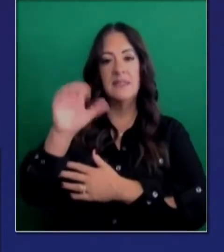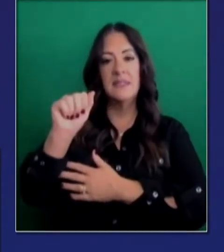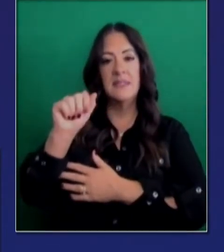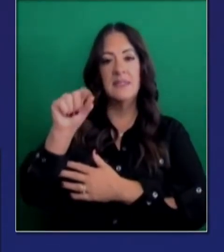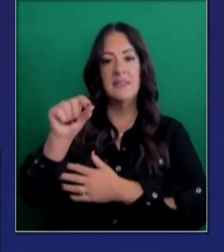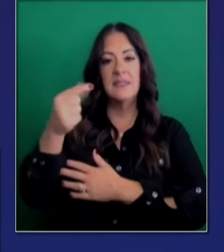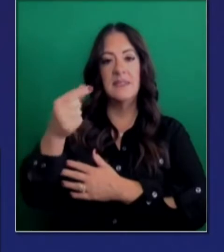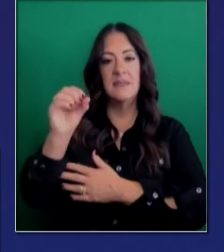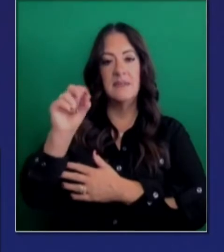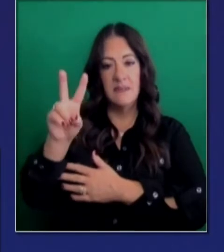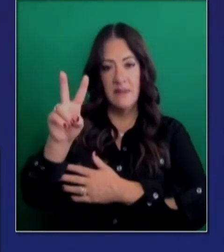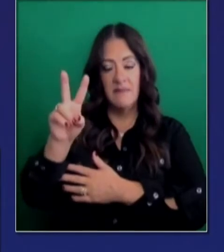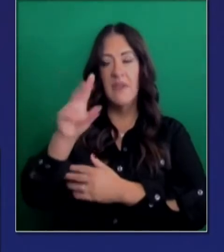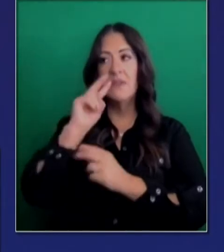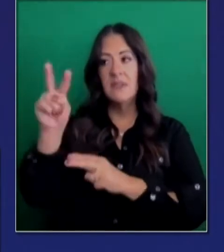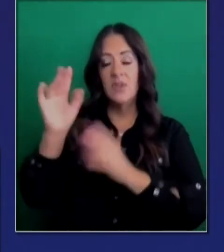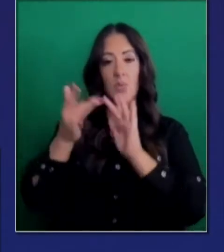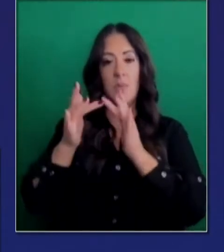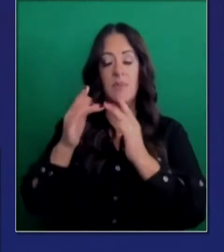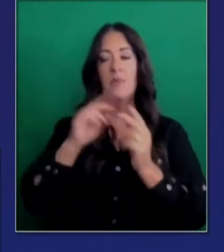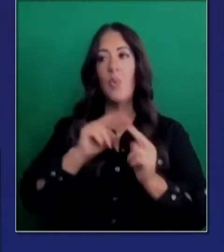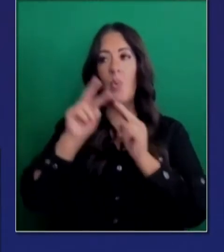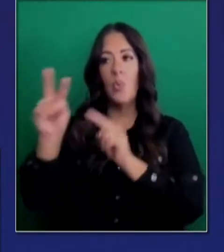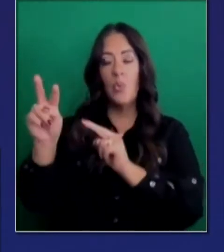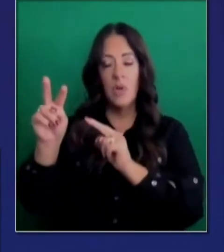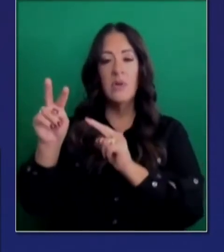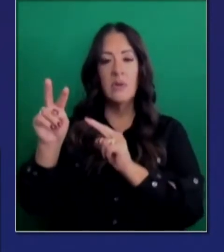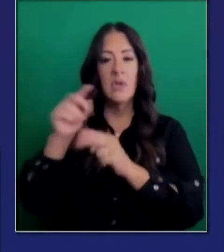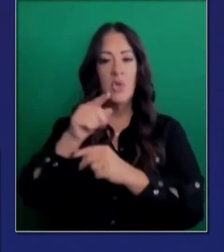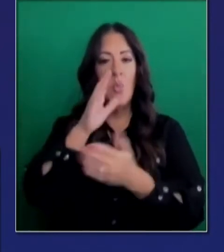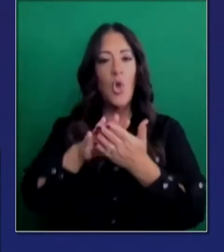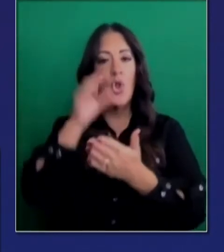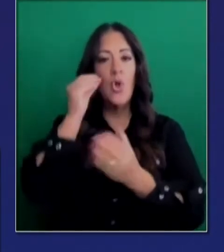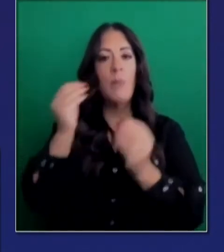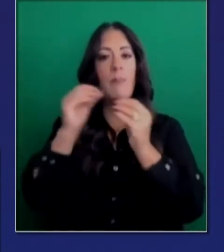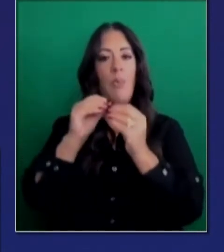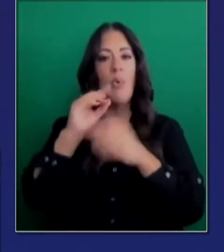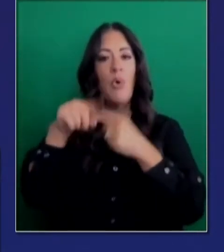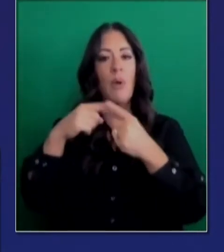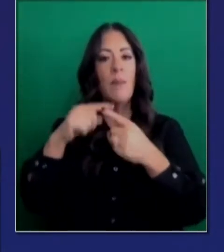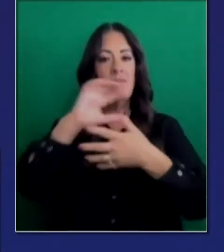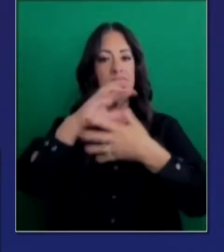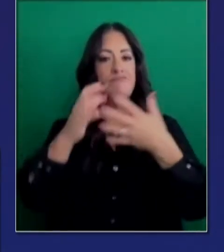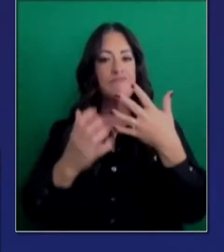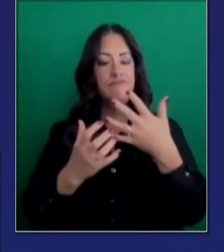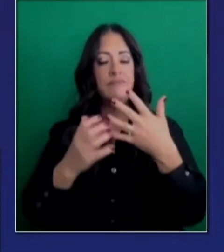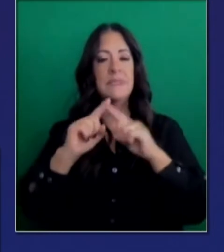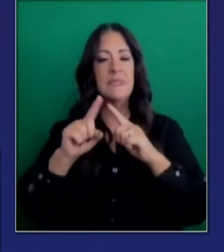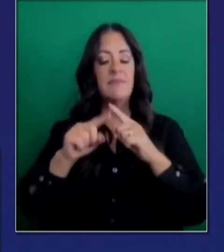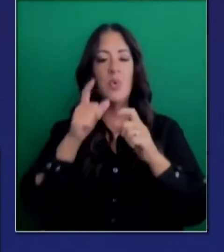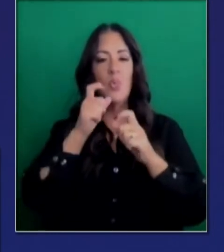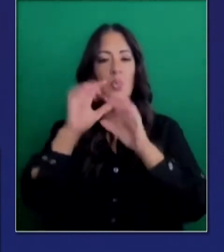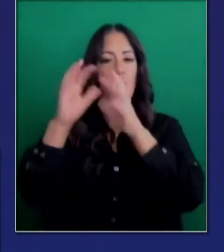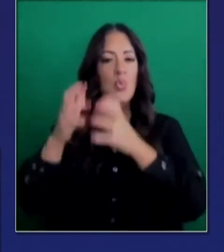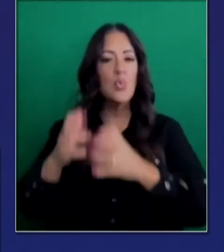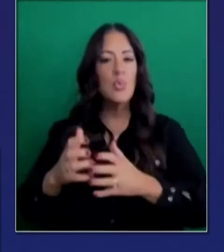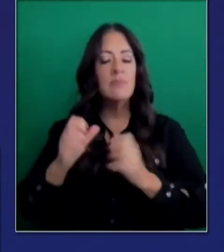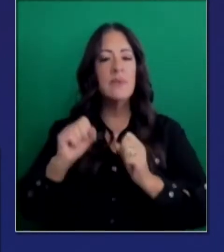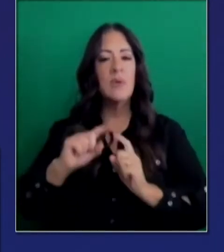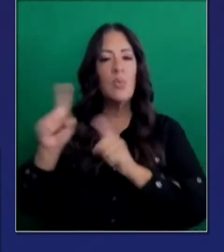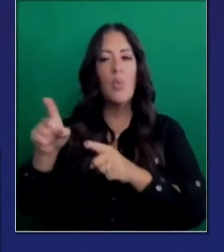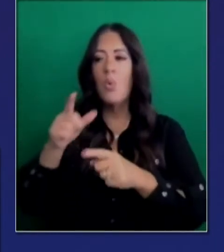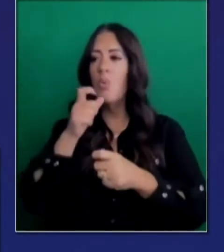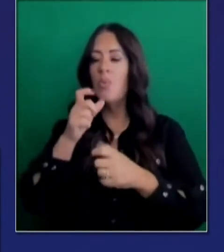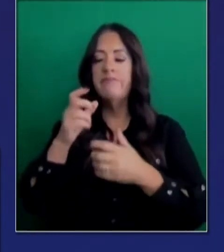COVID19.ca.gov website. I'll just remind you that site to learn about all of these things, about the availability and updates in terms of